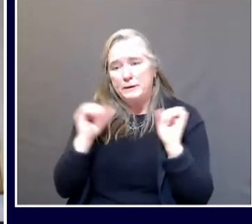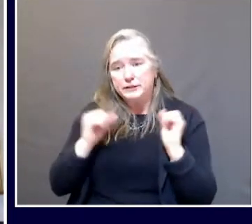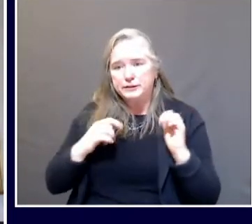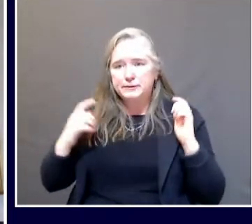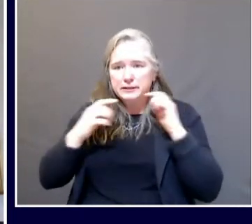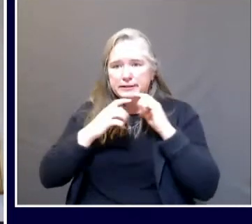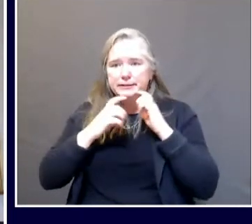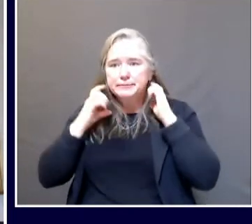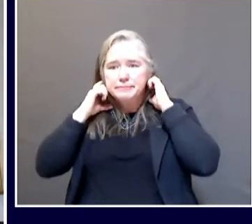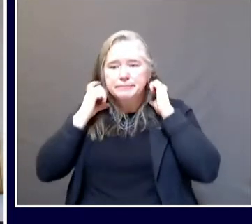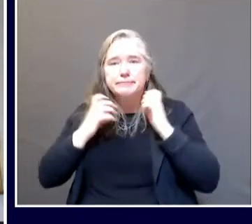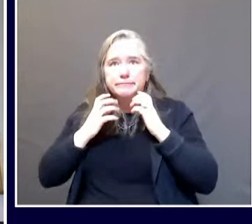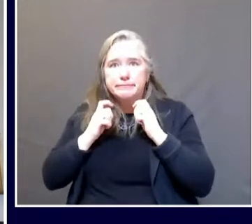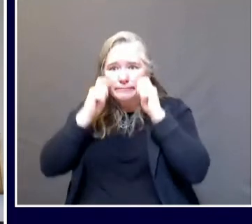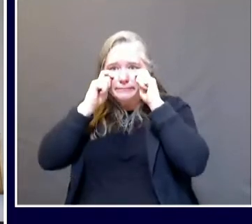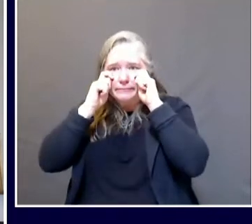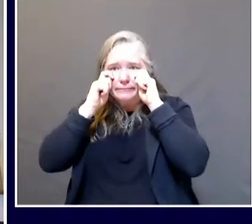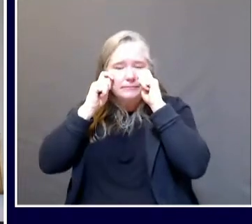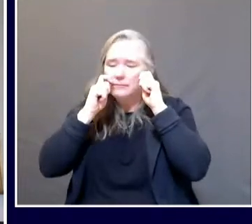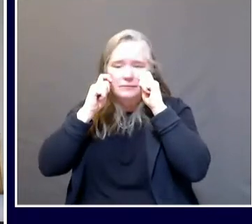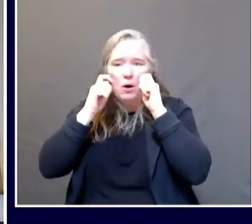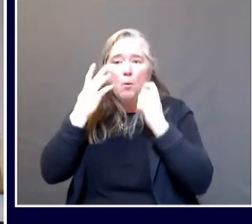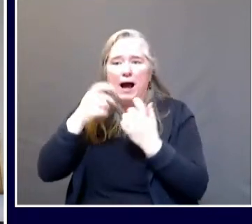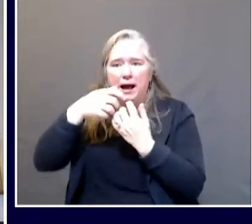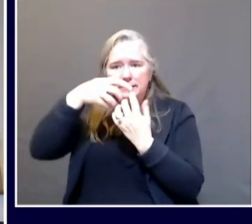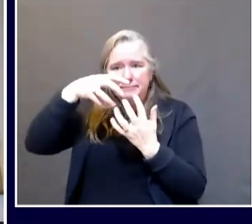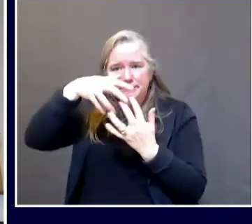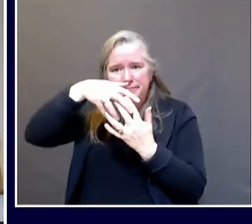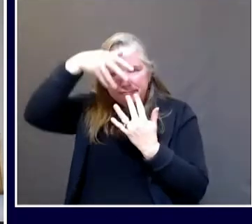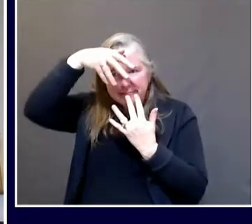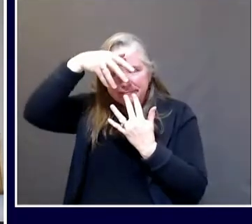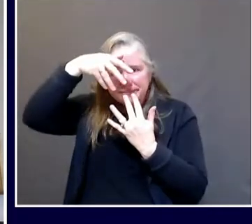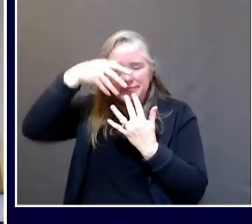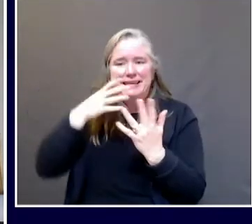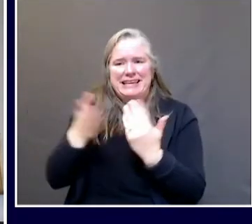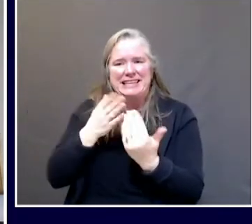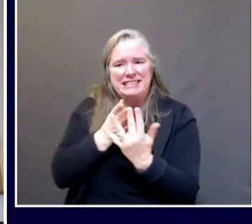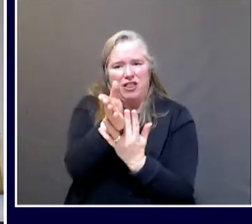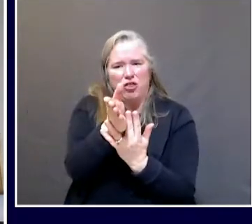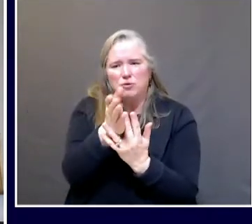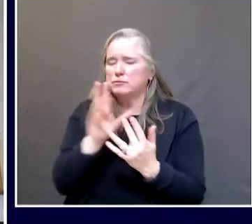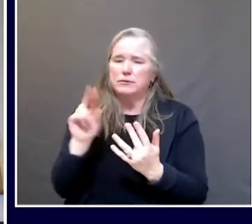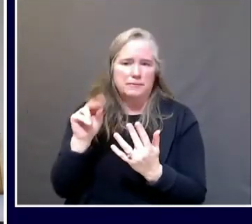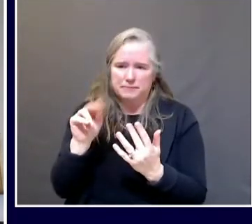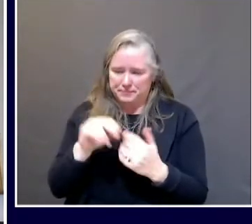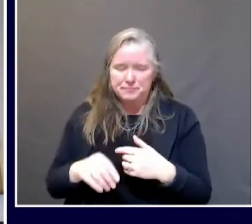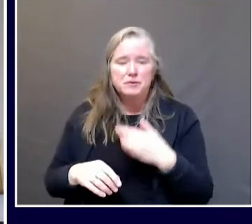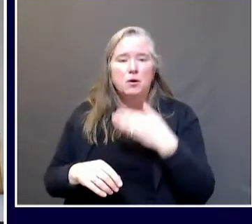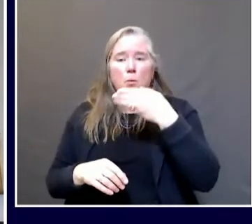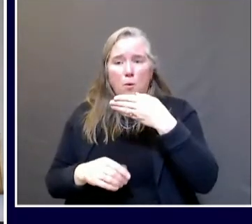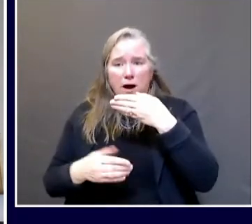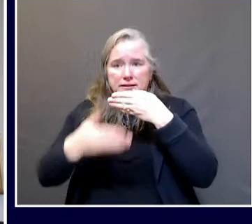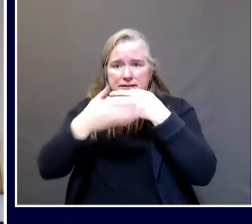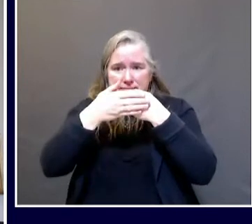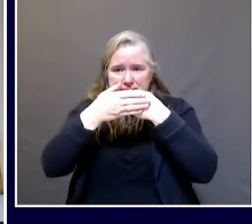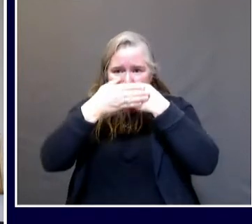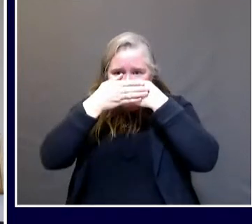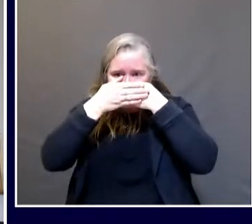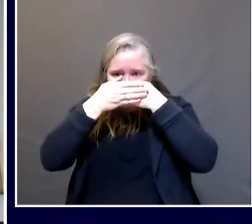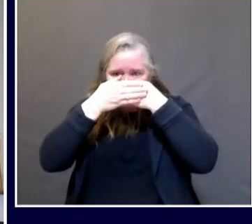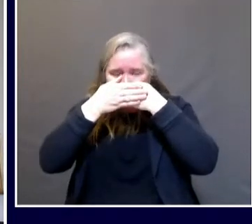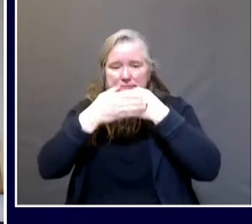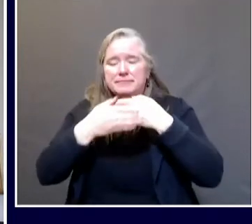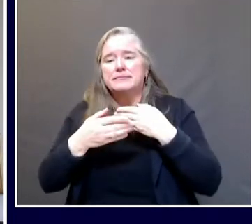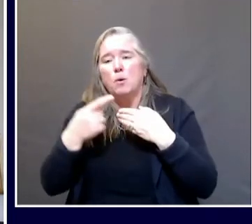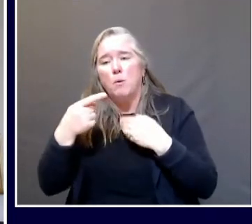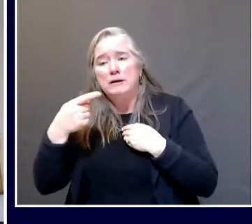can go right through. So it's important to make sure that the material, whether it's 1 ply that's really thick, 2 plies that are thin, 3 plies that are all thinner, I